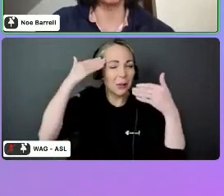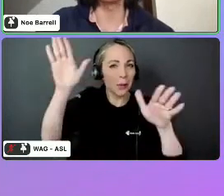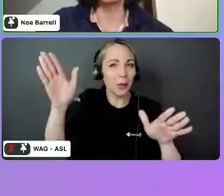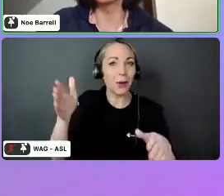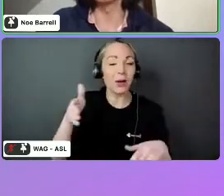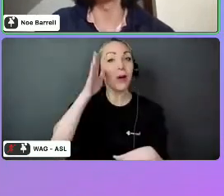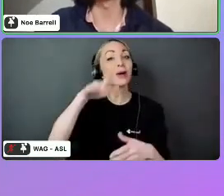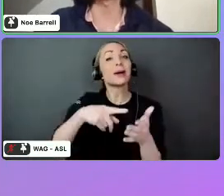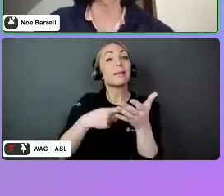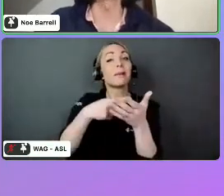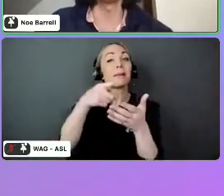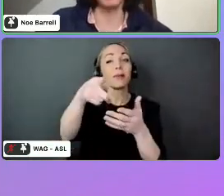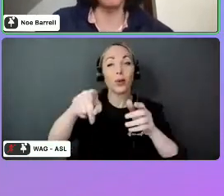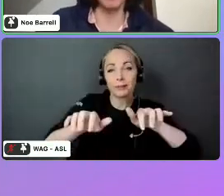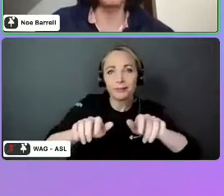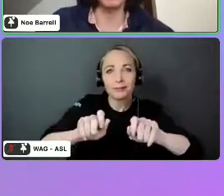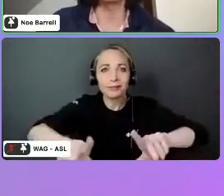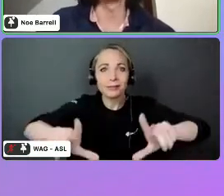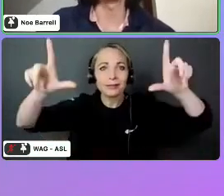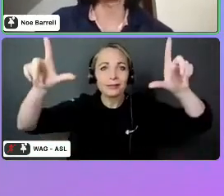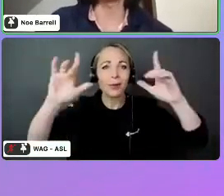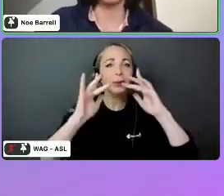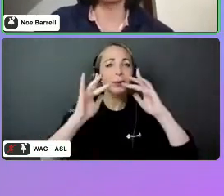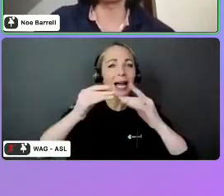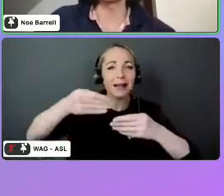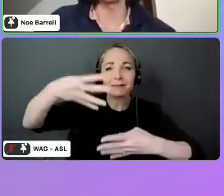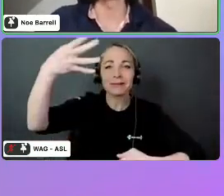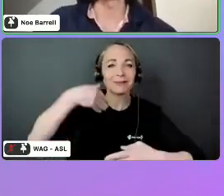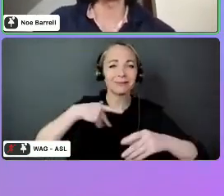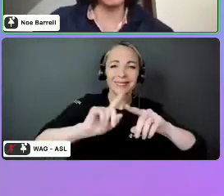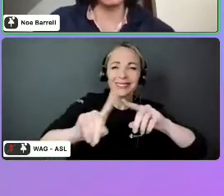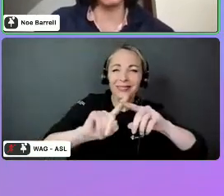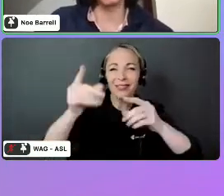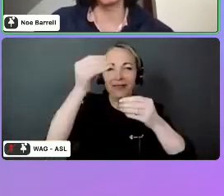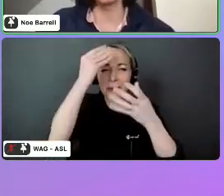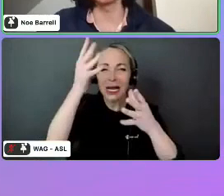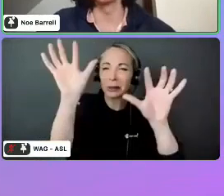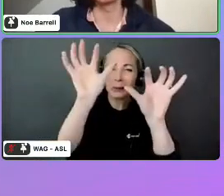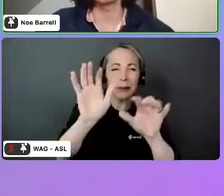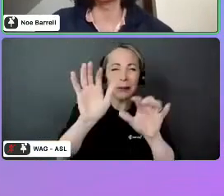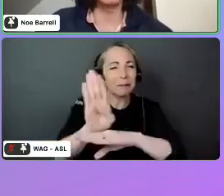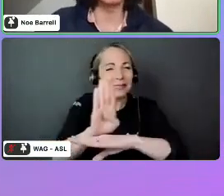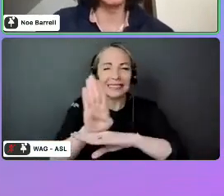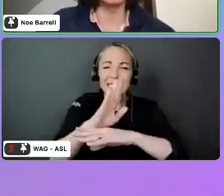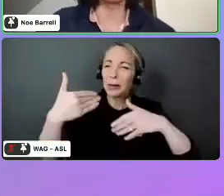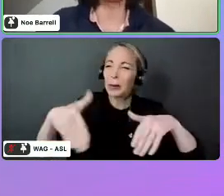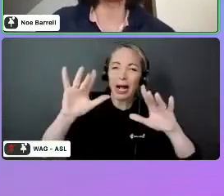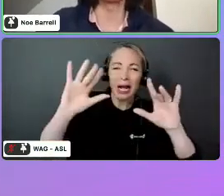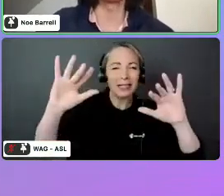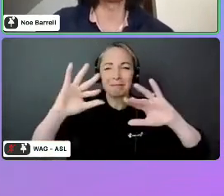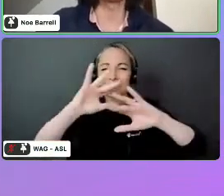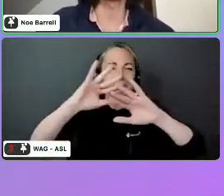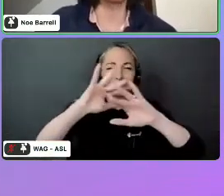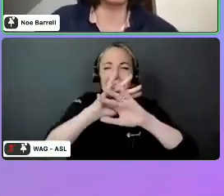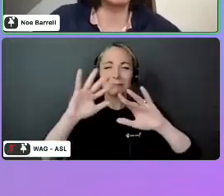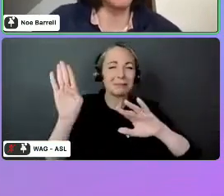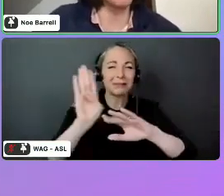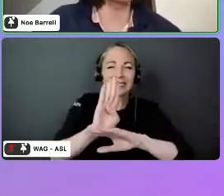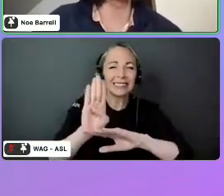with objects. You can have a lot of objects on top of one another, right next to one another. And so you need a network that can